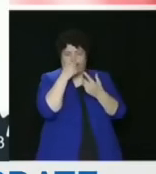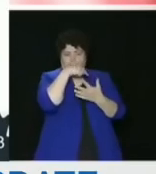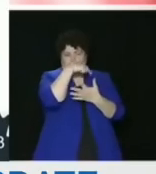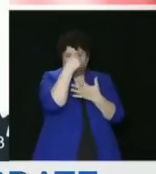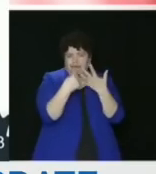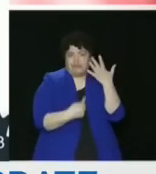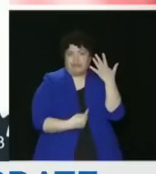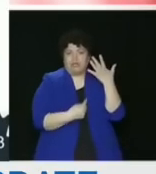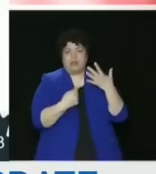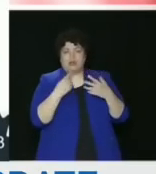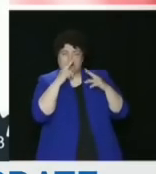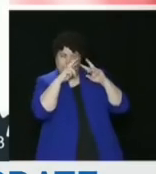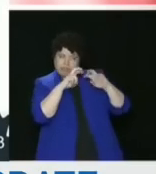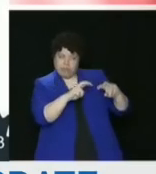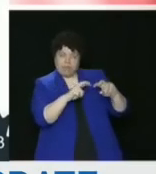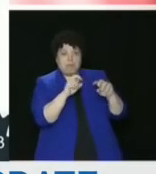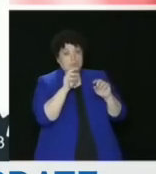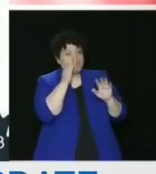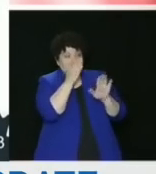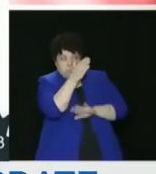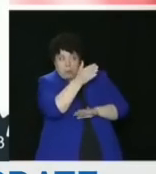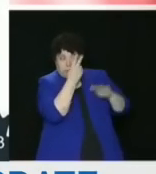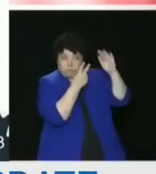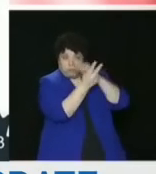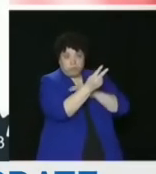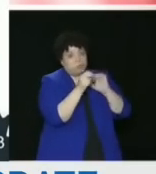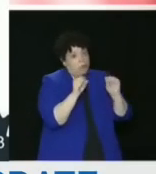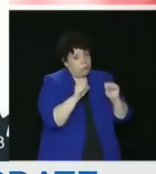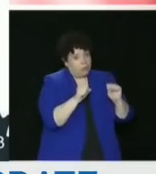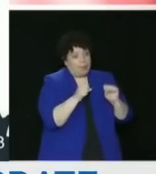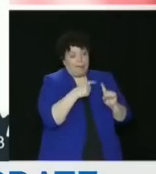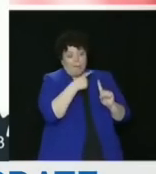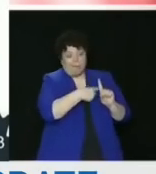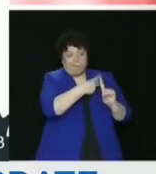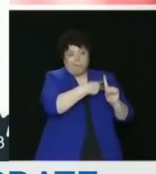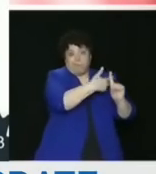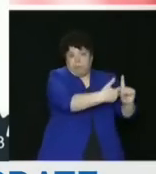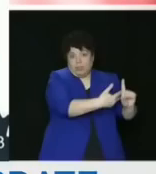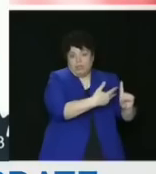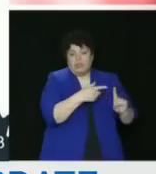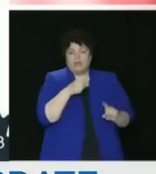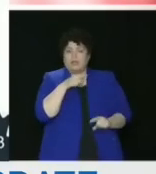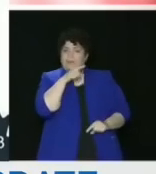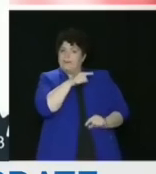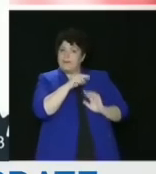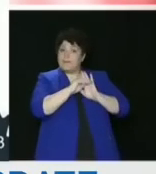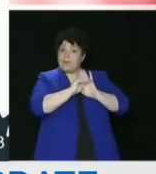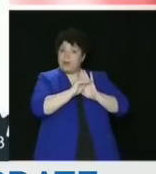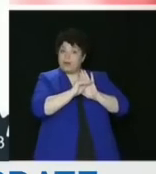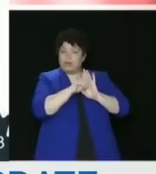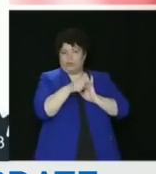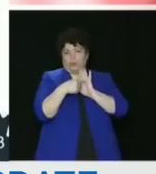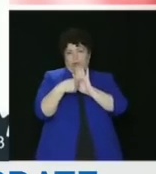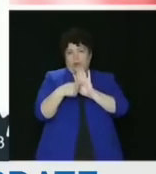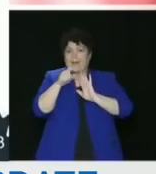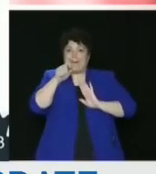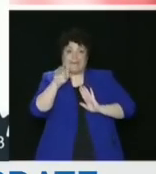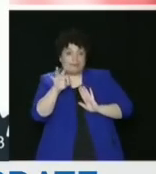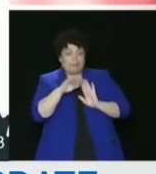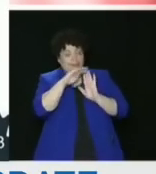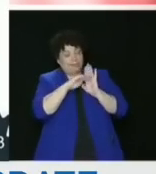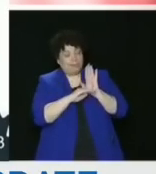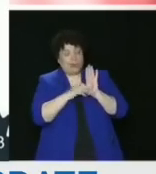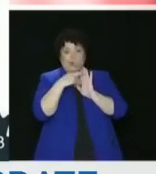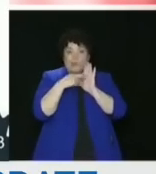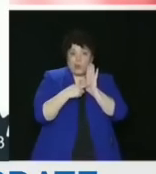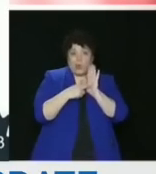what may happen in the coming months. The modeling shown here examines different scenarios for lifting restrictive public